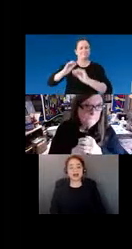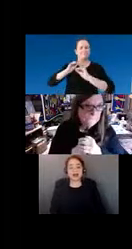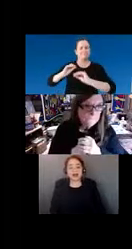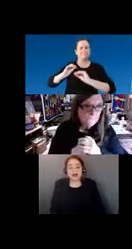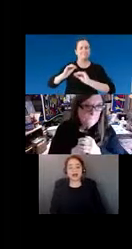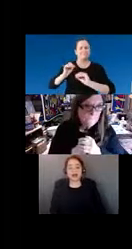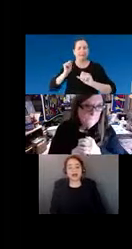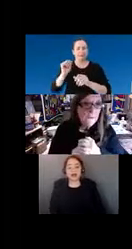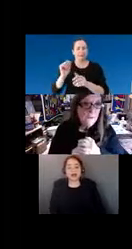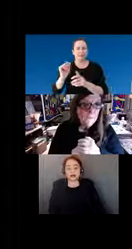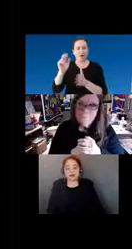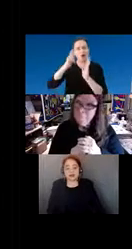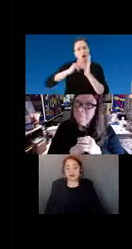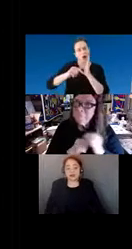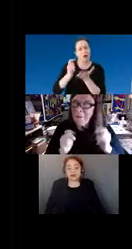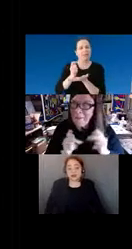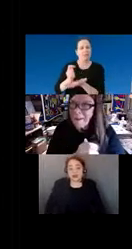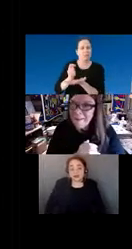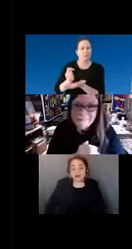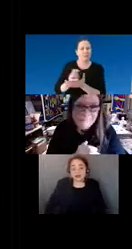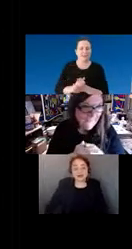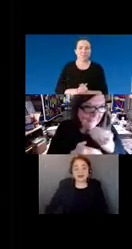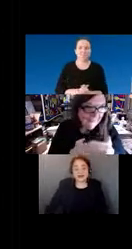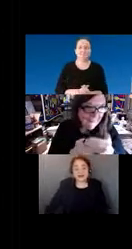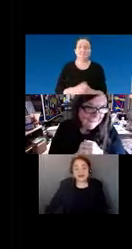I have illustrated 3 children's books.